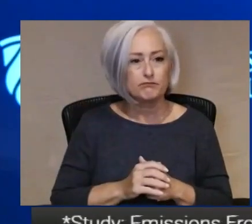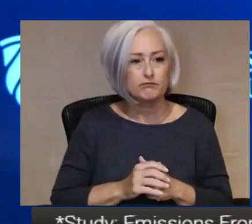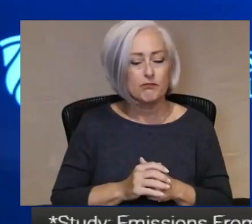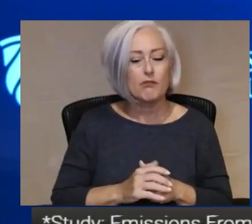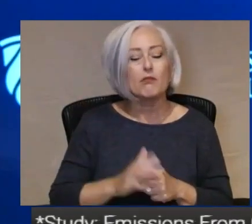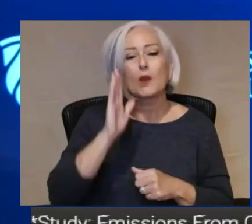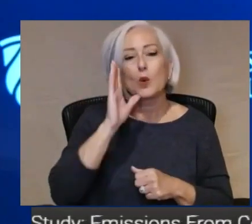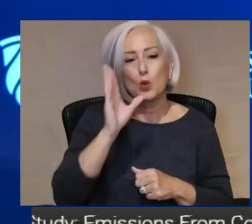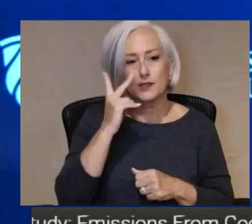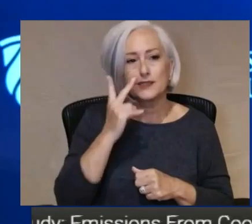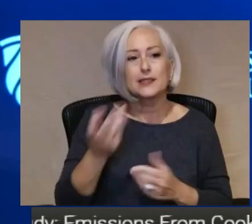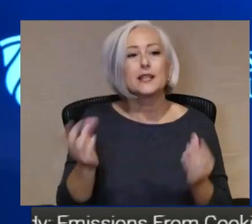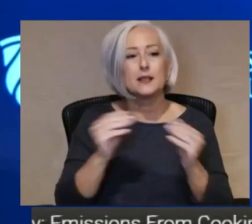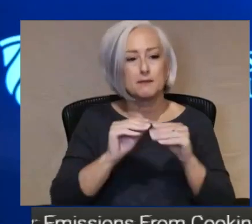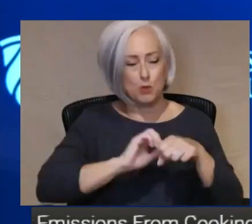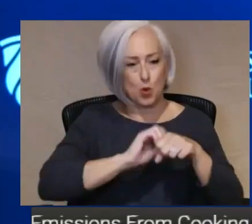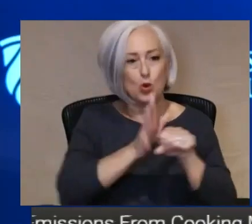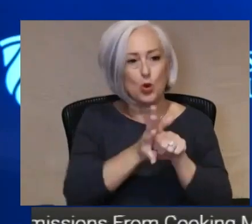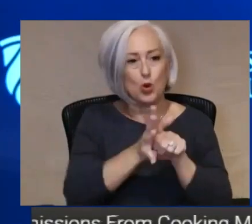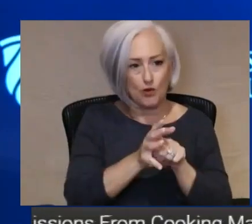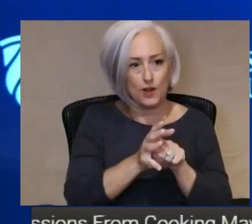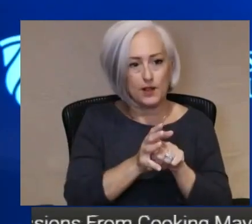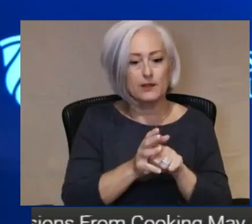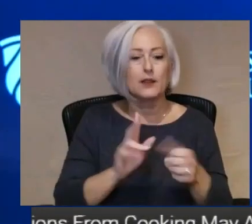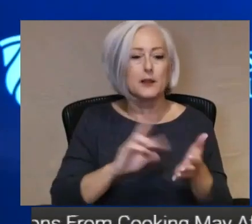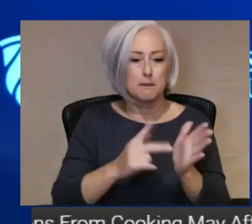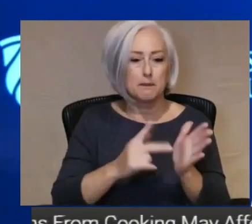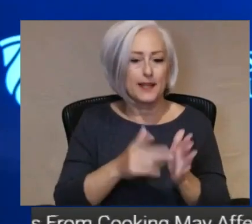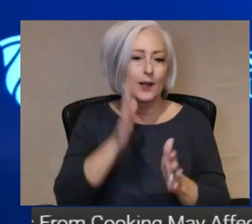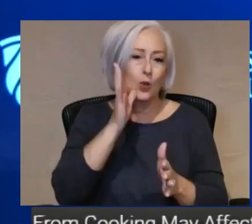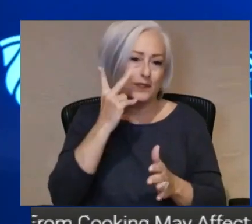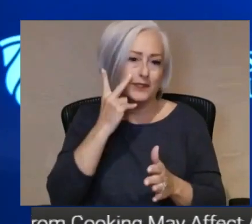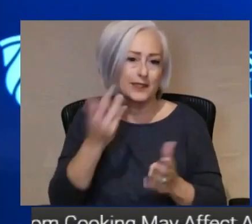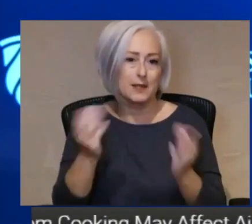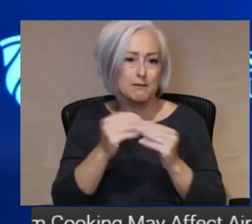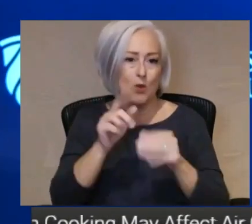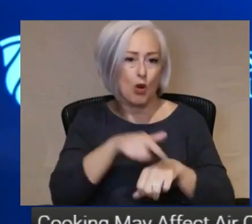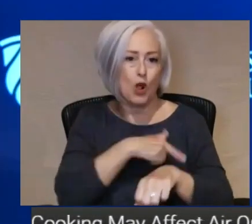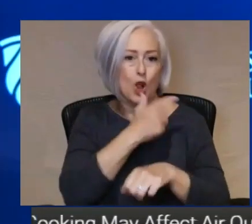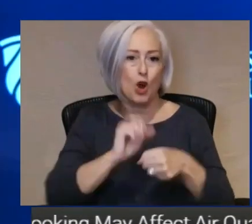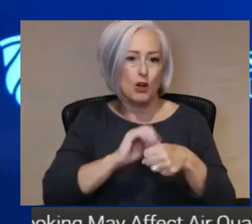more COVID, and therefore you will see more long COVID, right? Those things are going to just travel together.